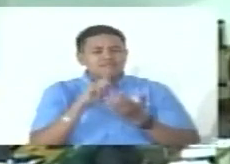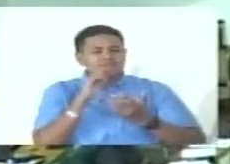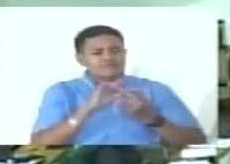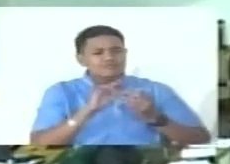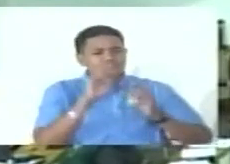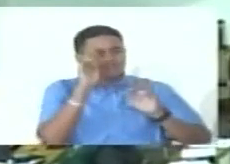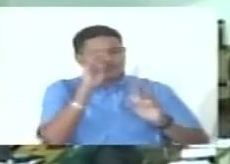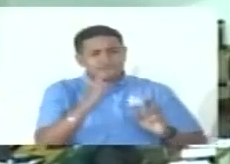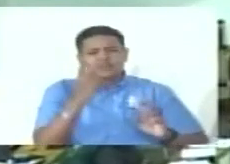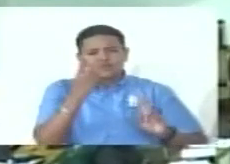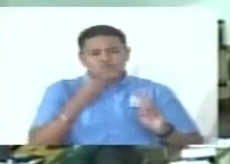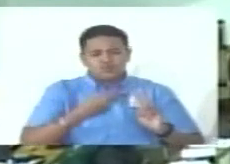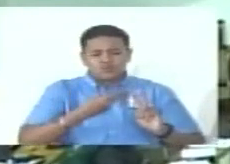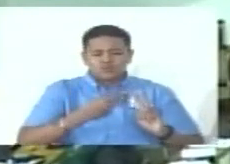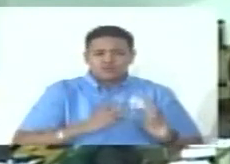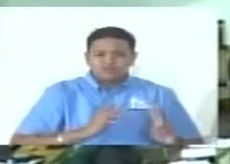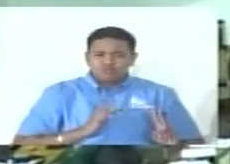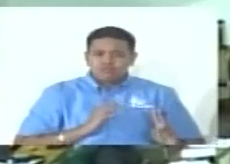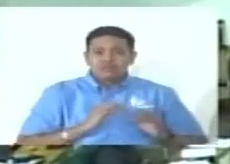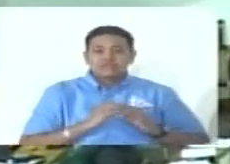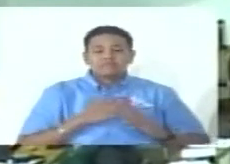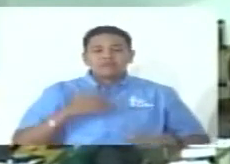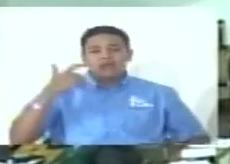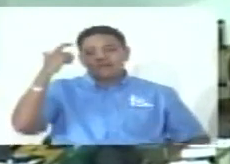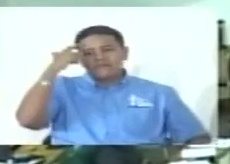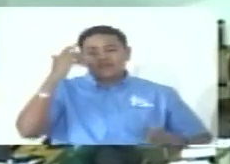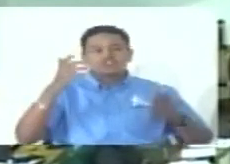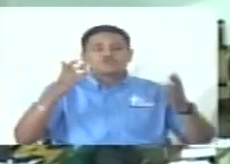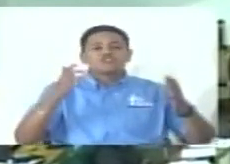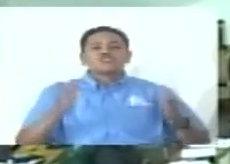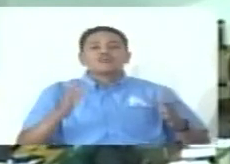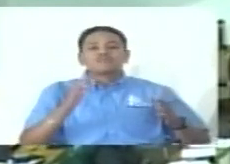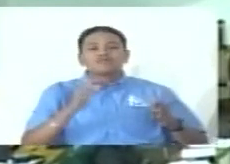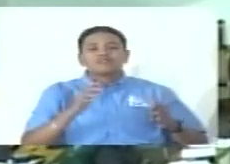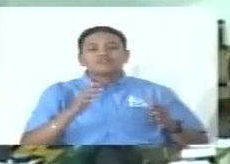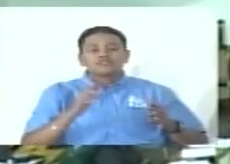outstanding, in my mind, servants of the people.